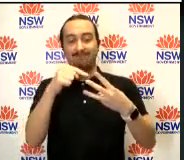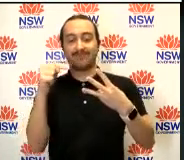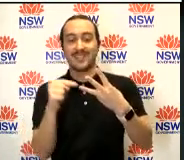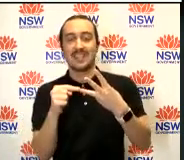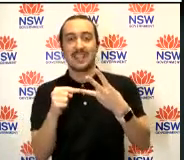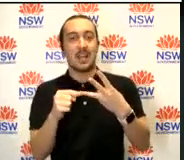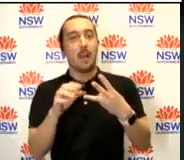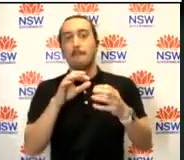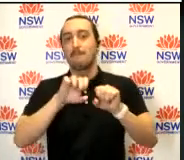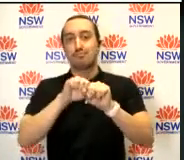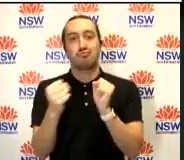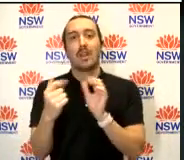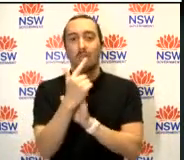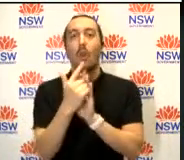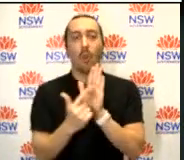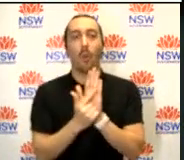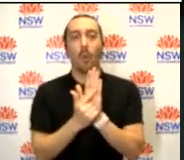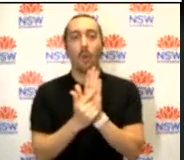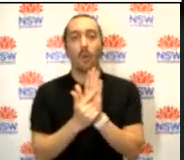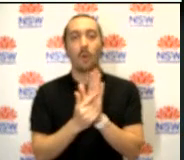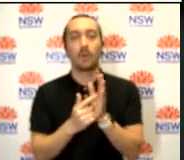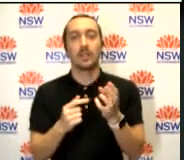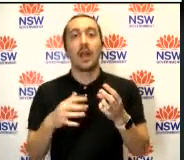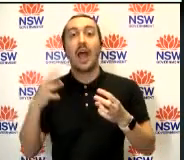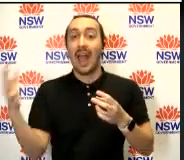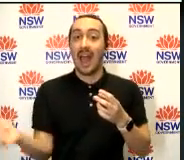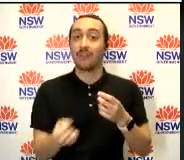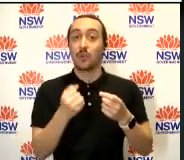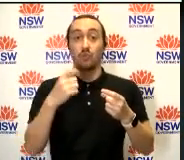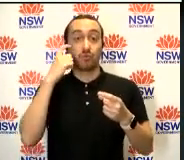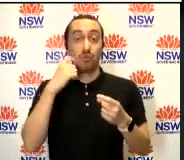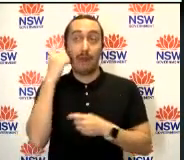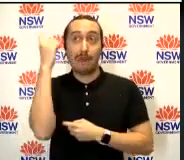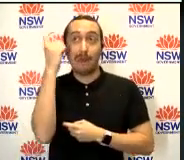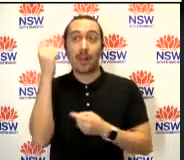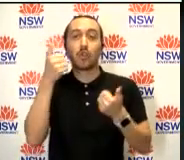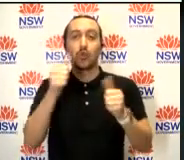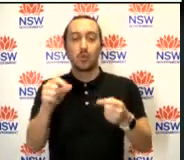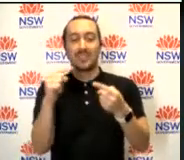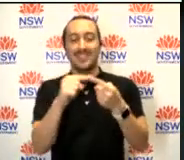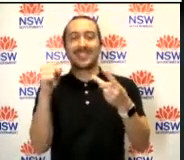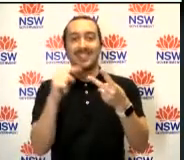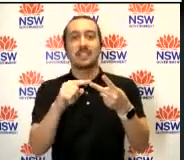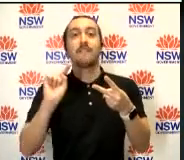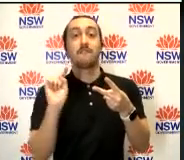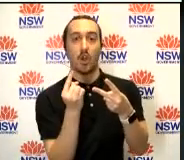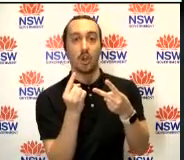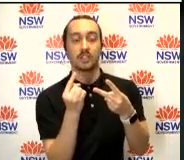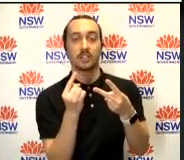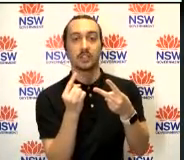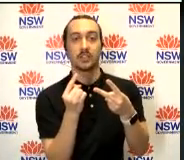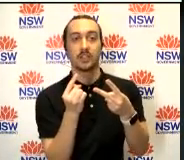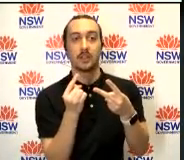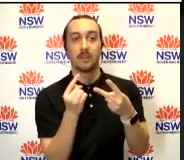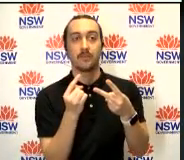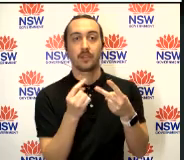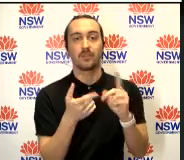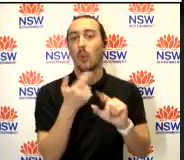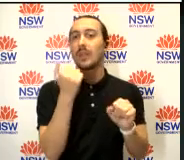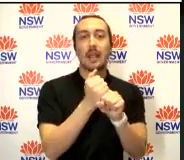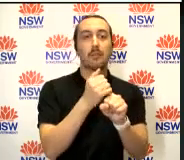You must consider higher order controls as your first preference as prescribed, such as fall prevention device, for